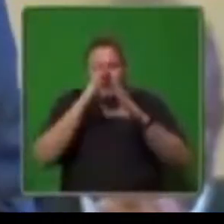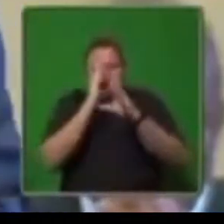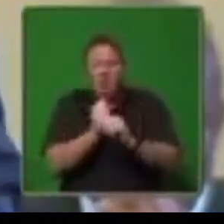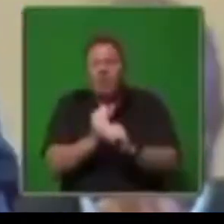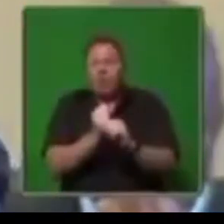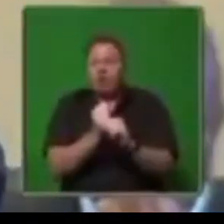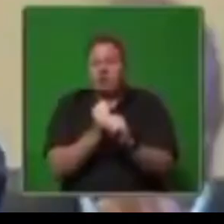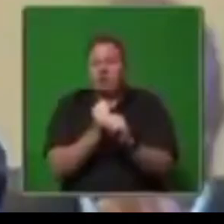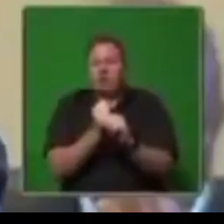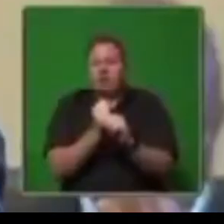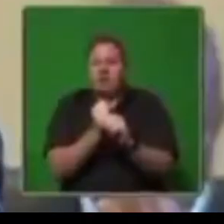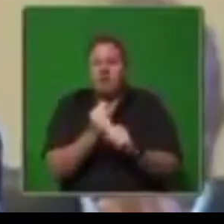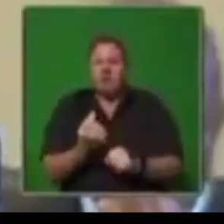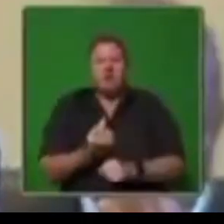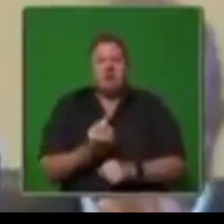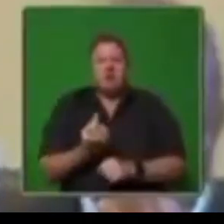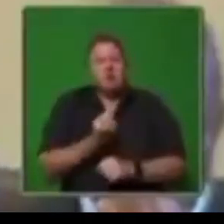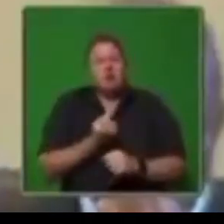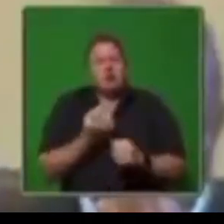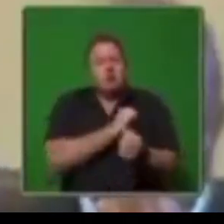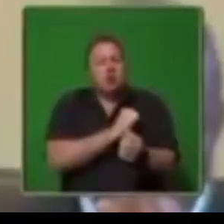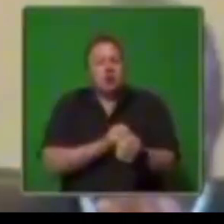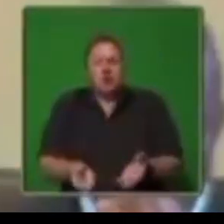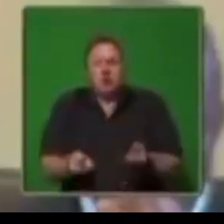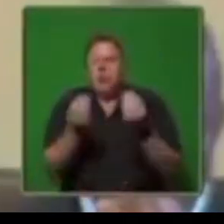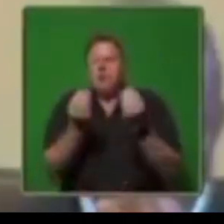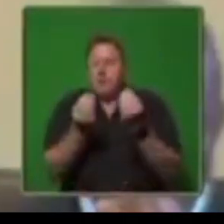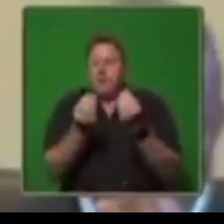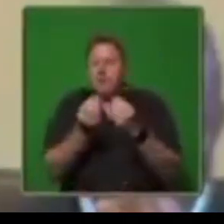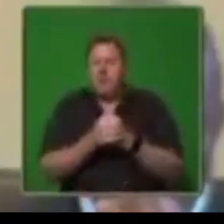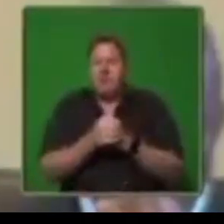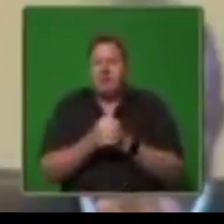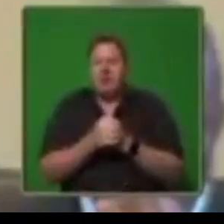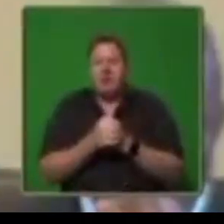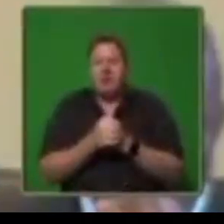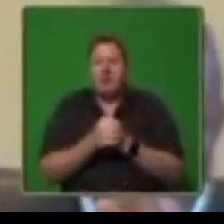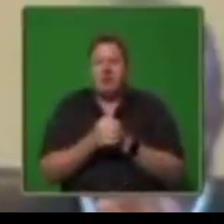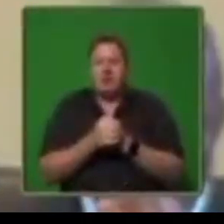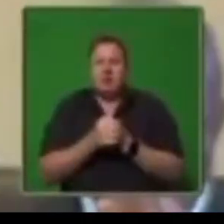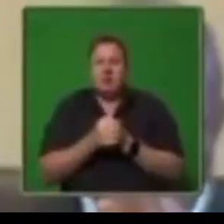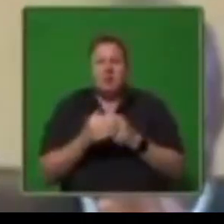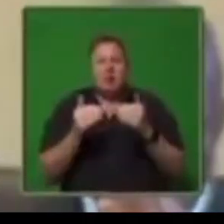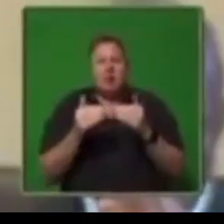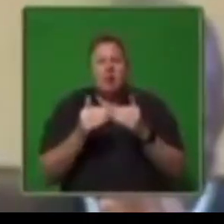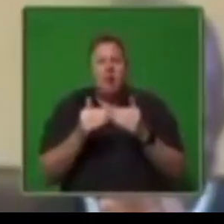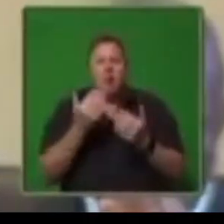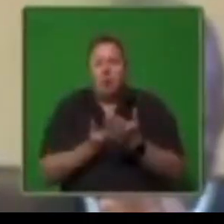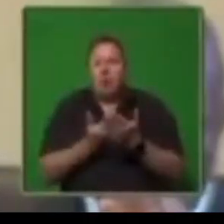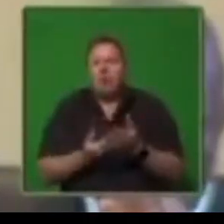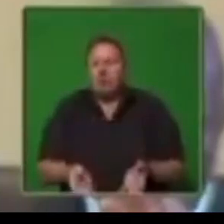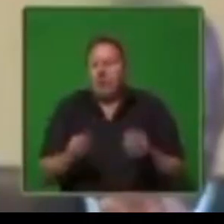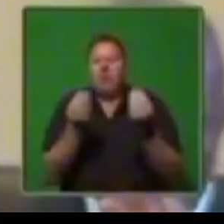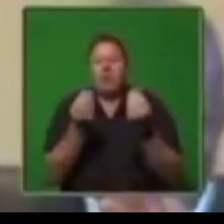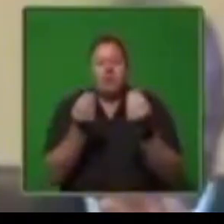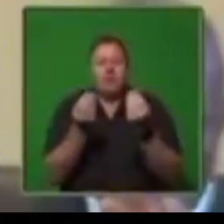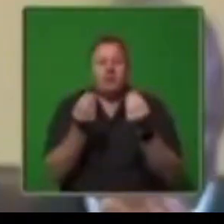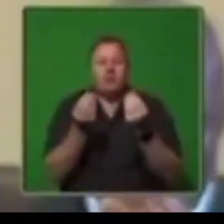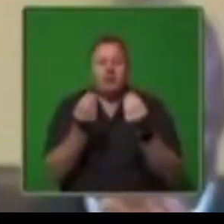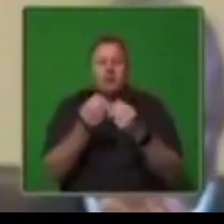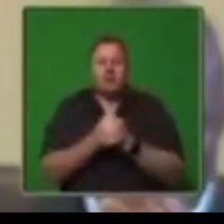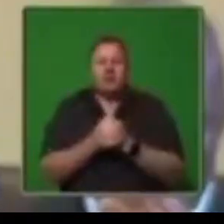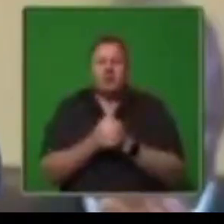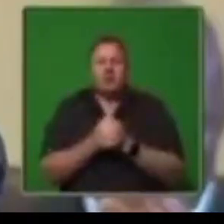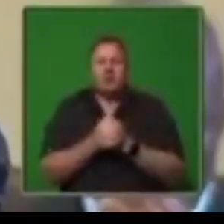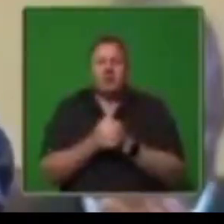by harnessing our unique strengths and endowments, and by forging a common purpose, we can